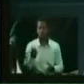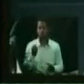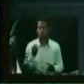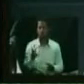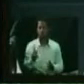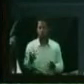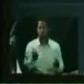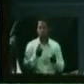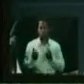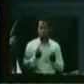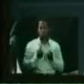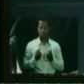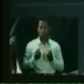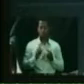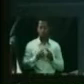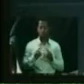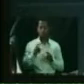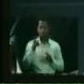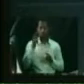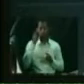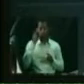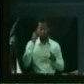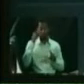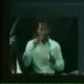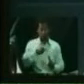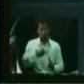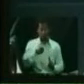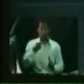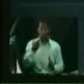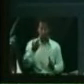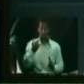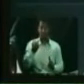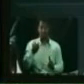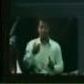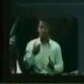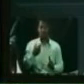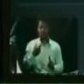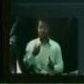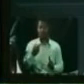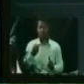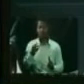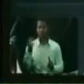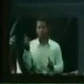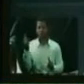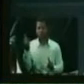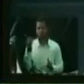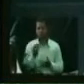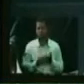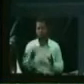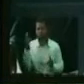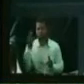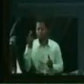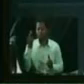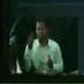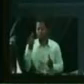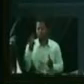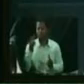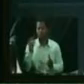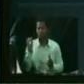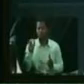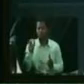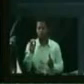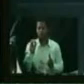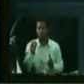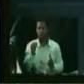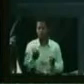as far as this is concerned, for some reason, there's not a single person that was in support of me voting